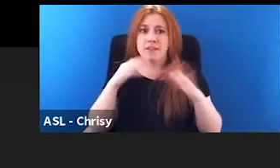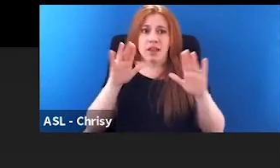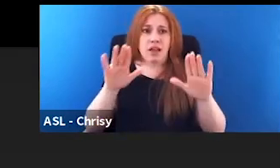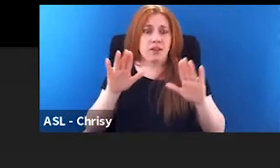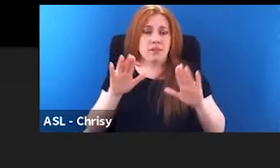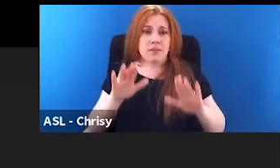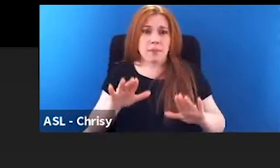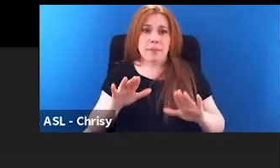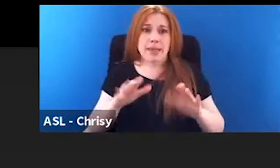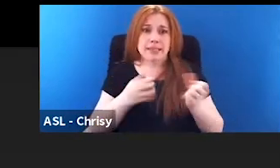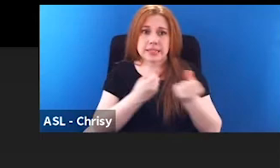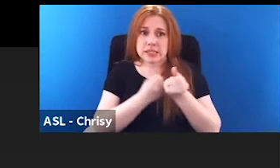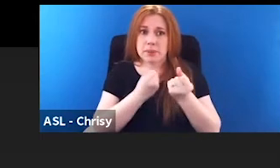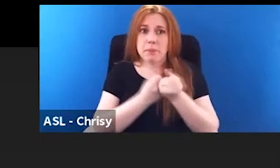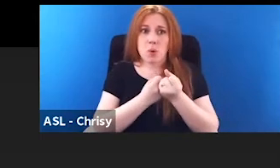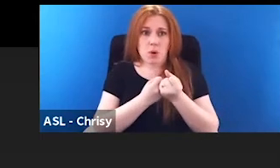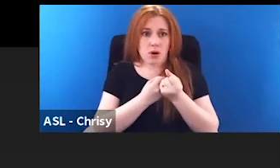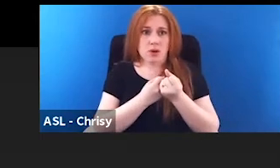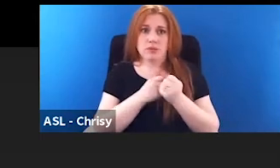support